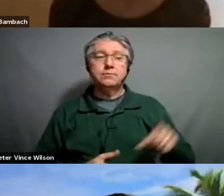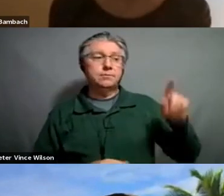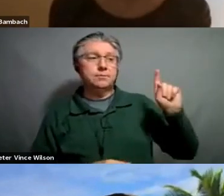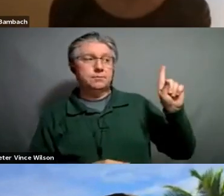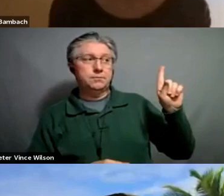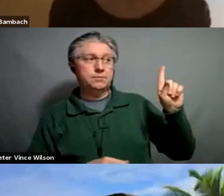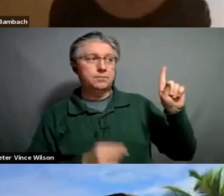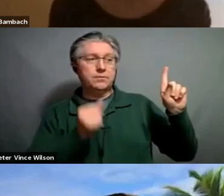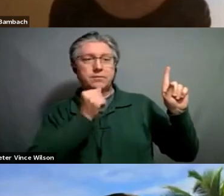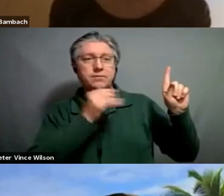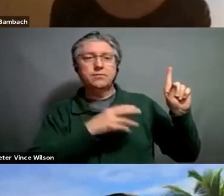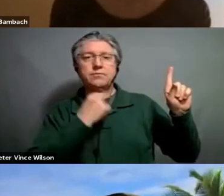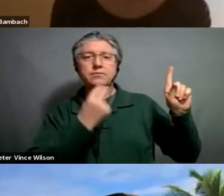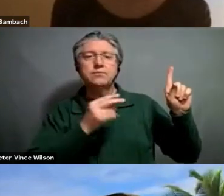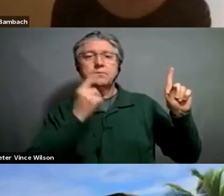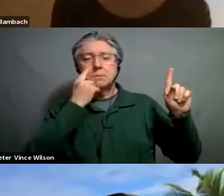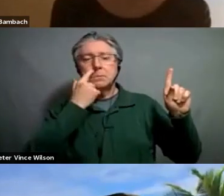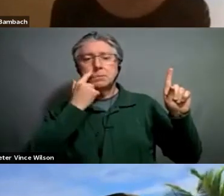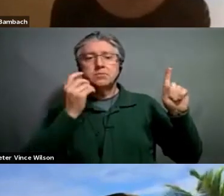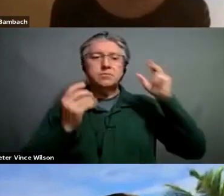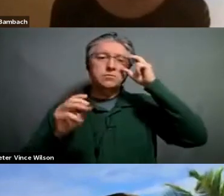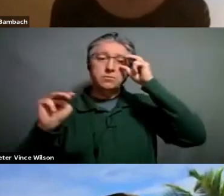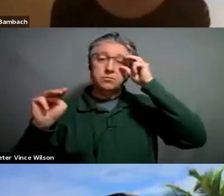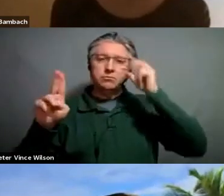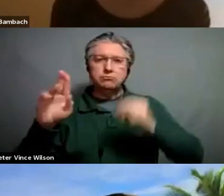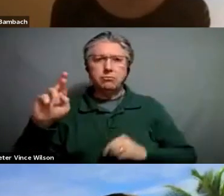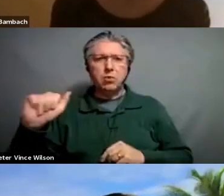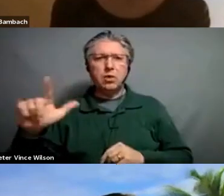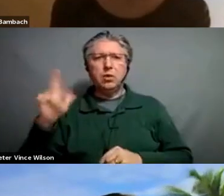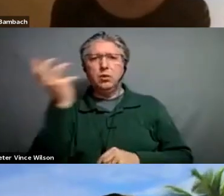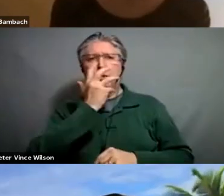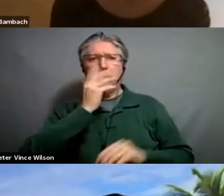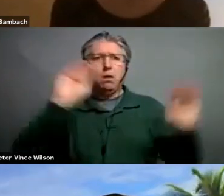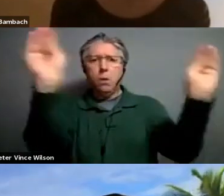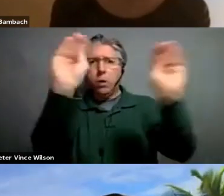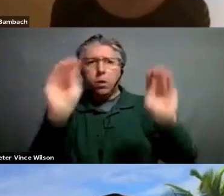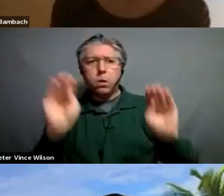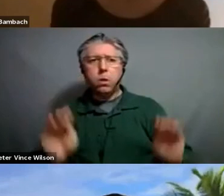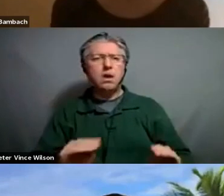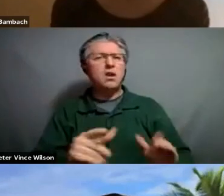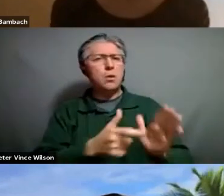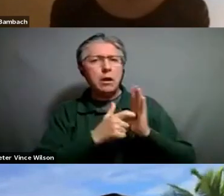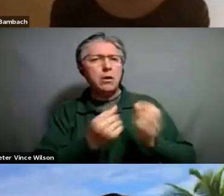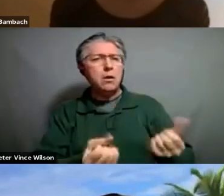Question for you all. It's a pretty fabulous mural. How long did it take you to put it together?